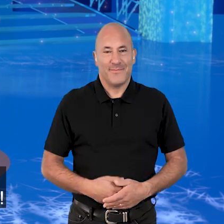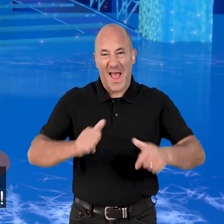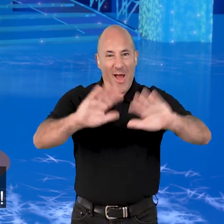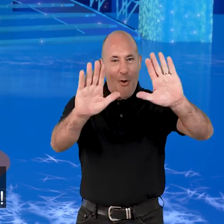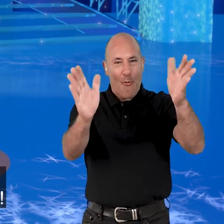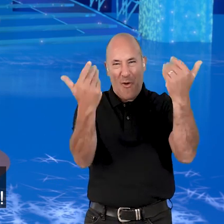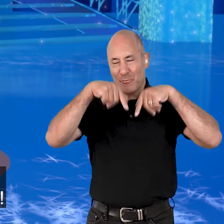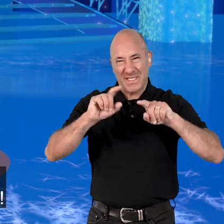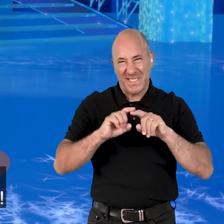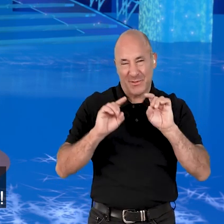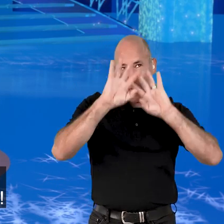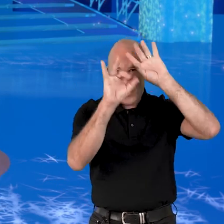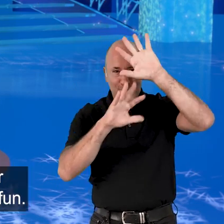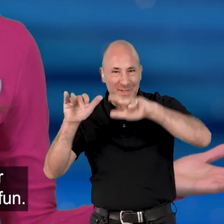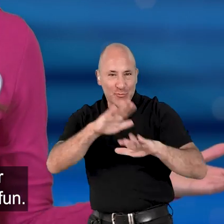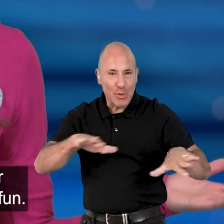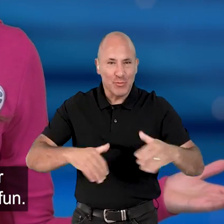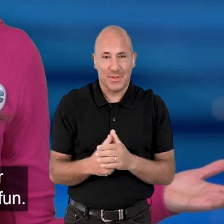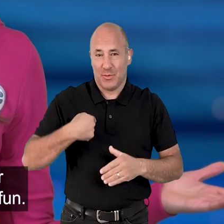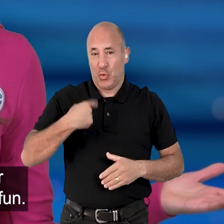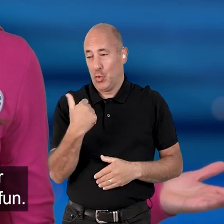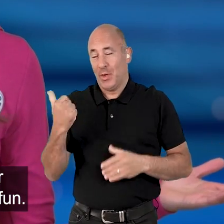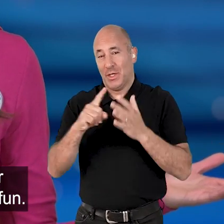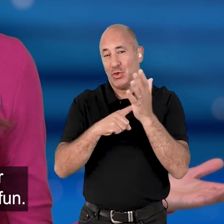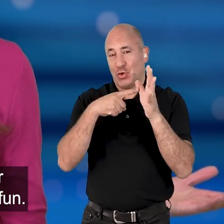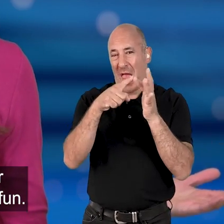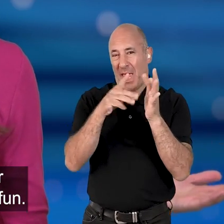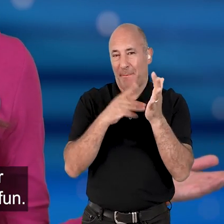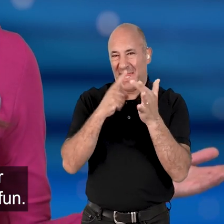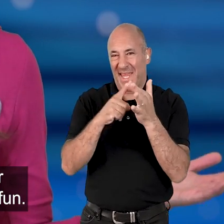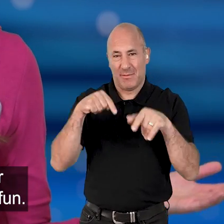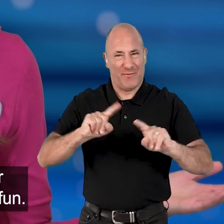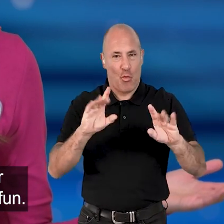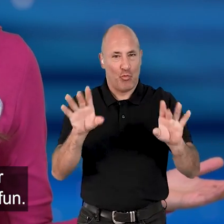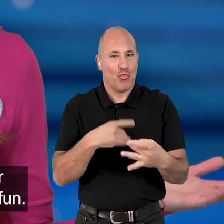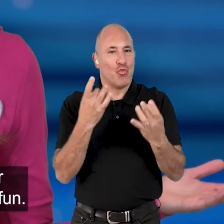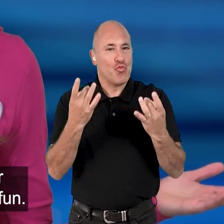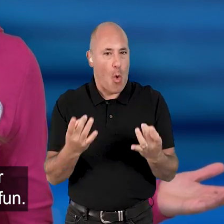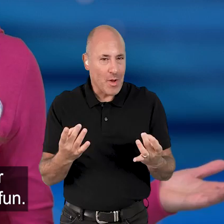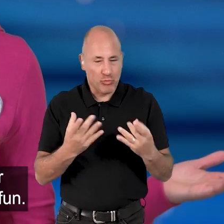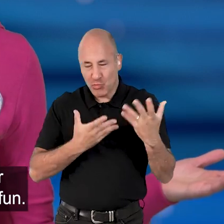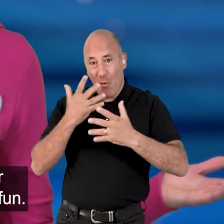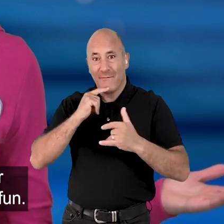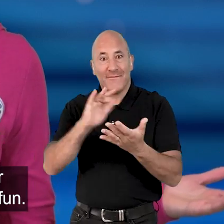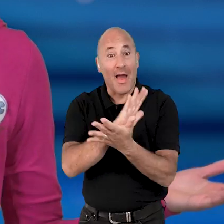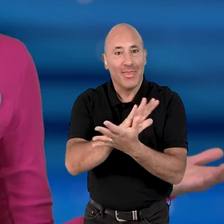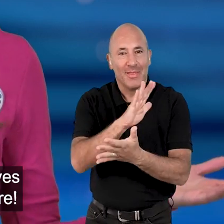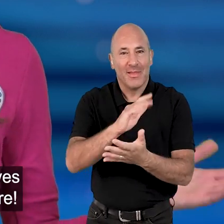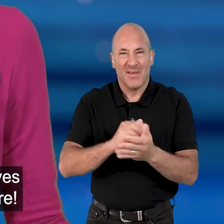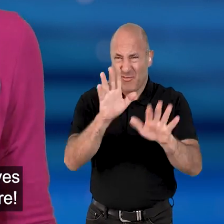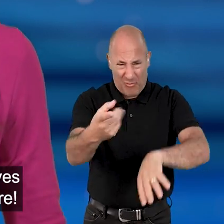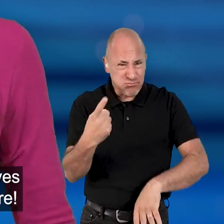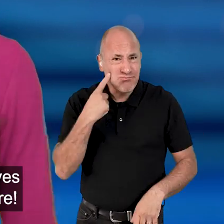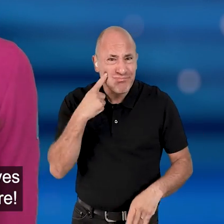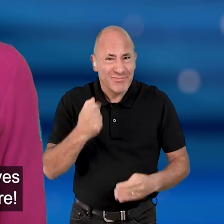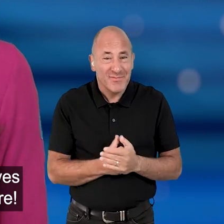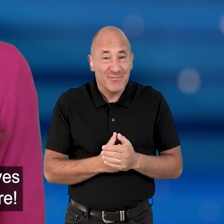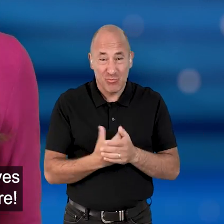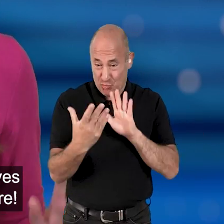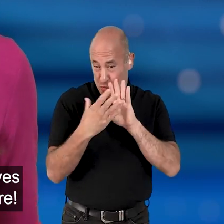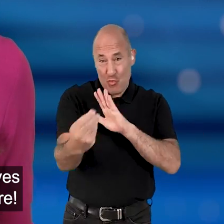everyone, welcome to Cosmic Kids. I'm Jaime and this is your place for yoga, stories and fun. It's